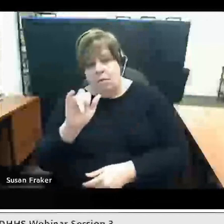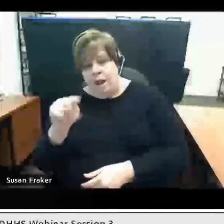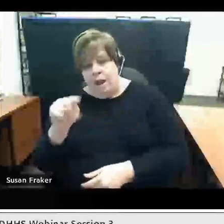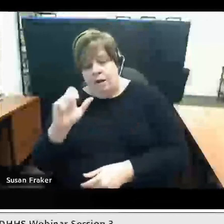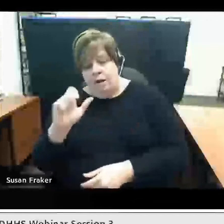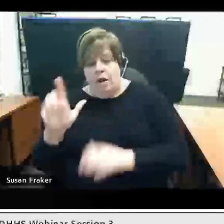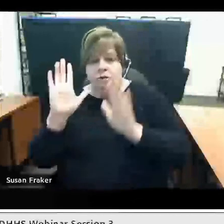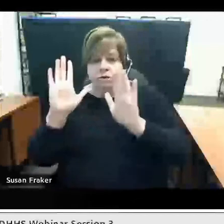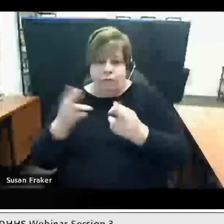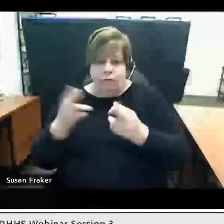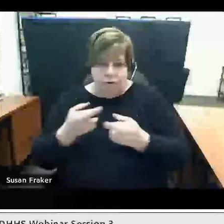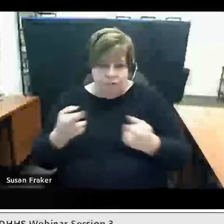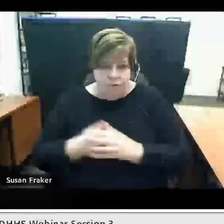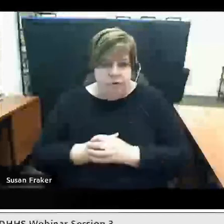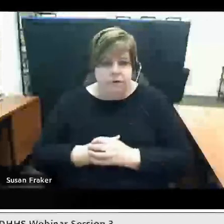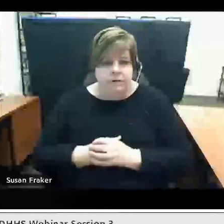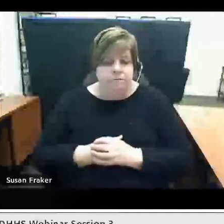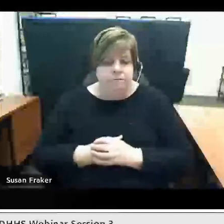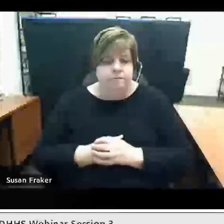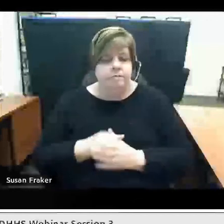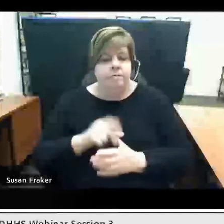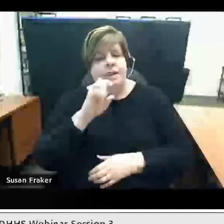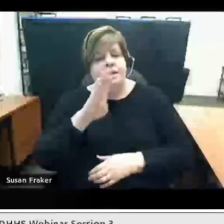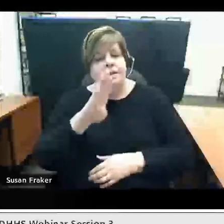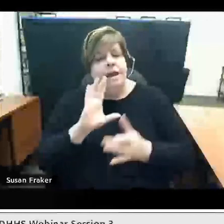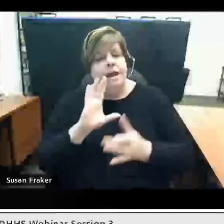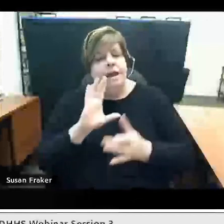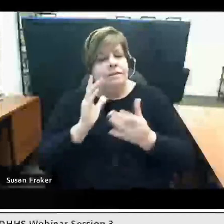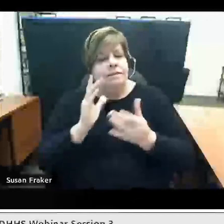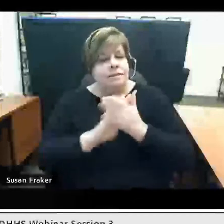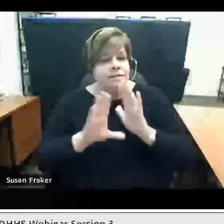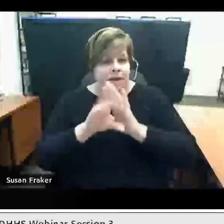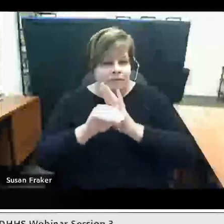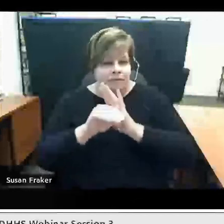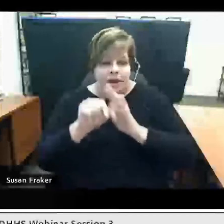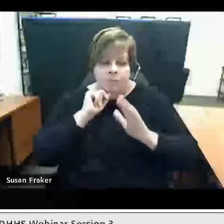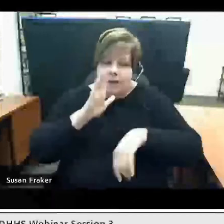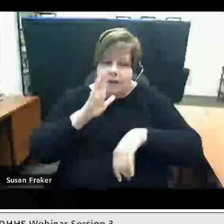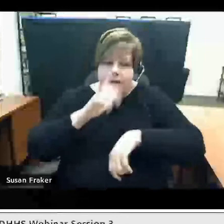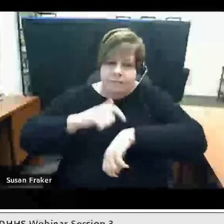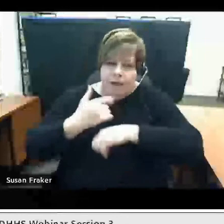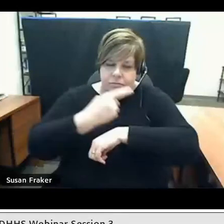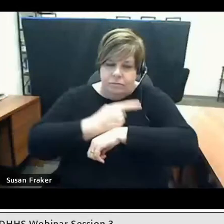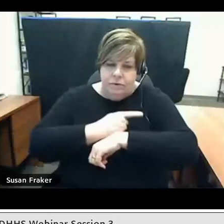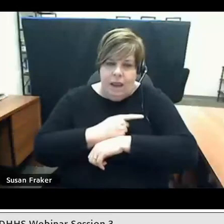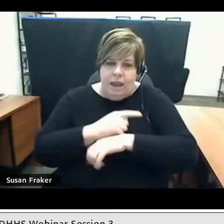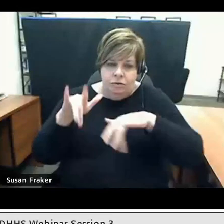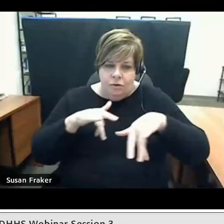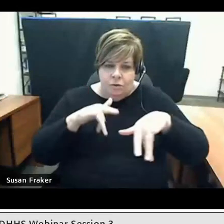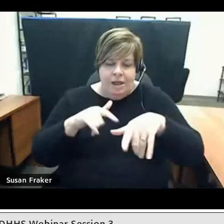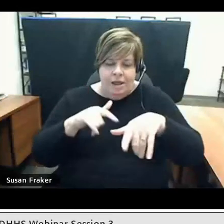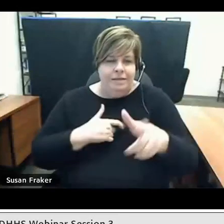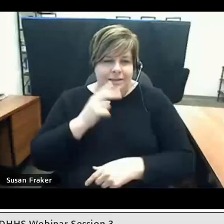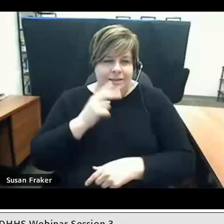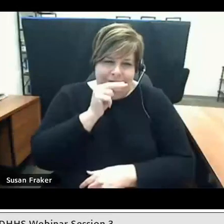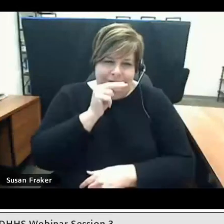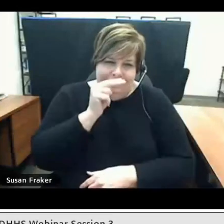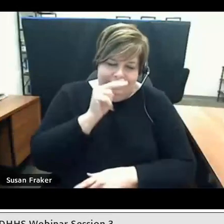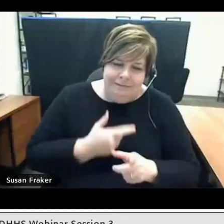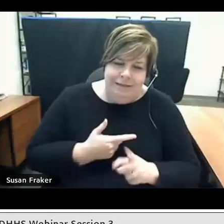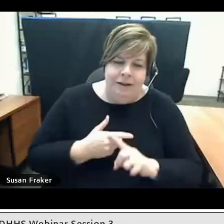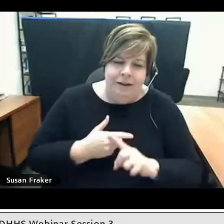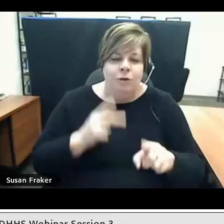you. Deb mentioned some videos. We didn't play them here. They're a little bit salty, but you might want